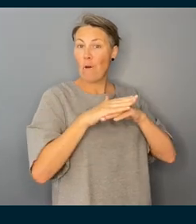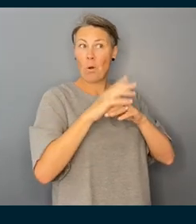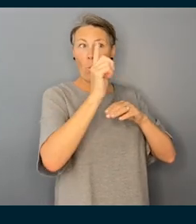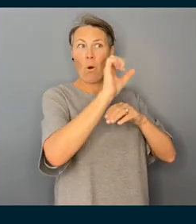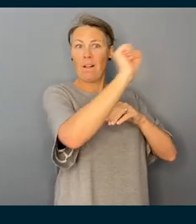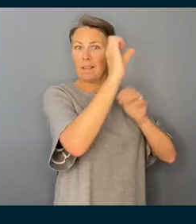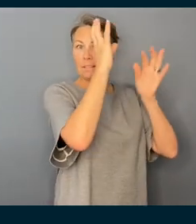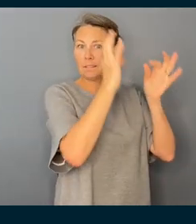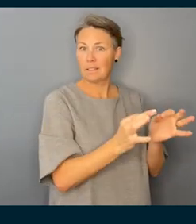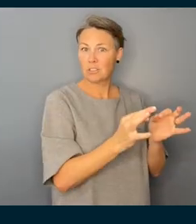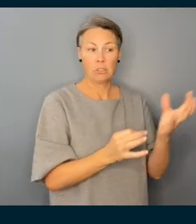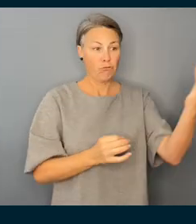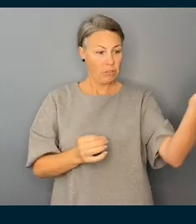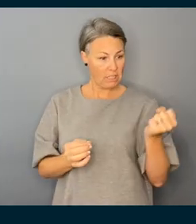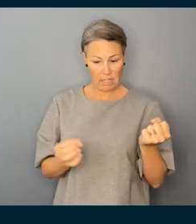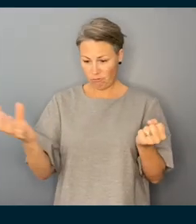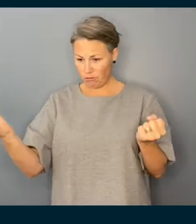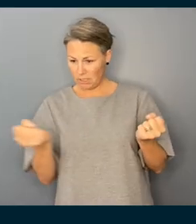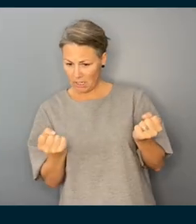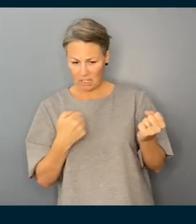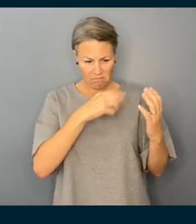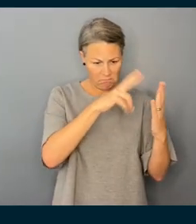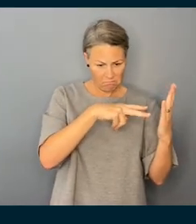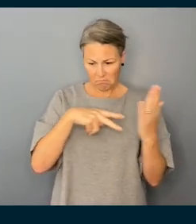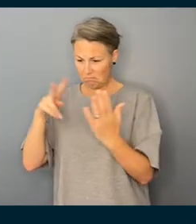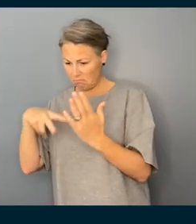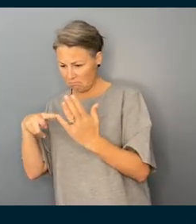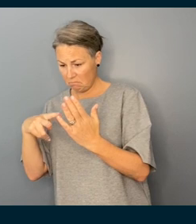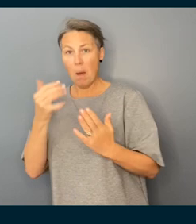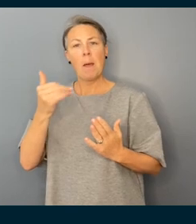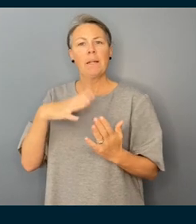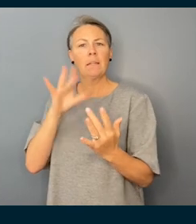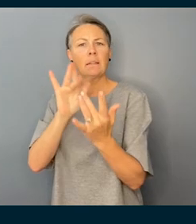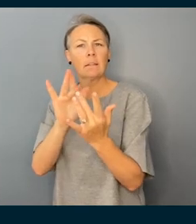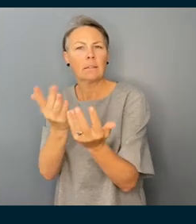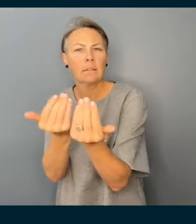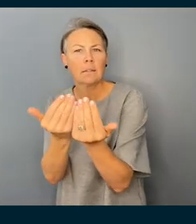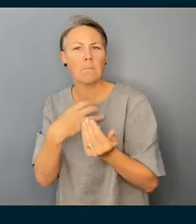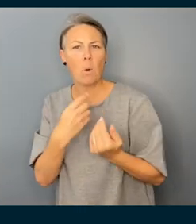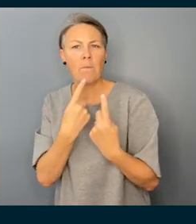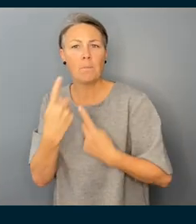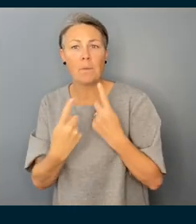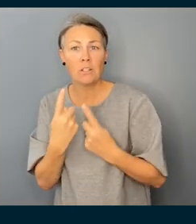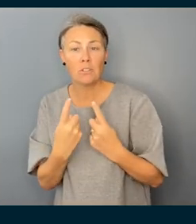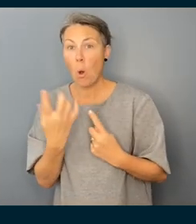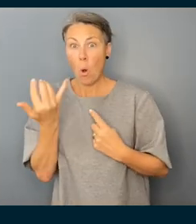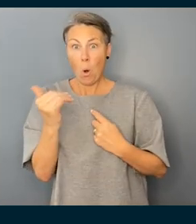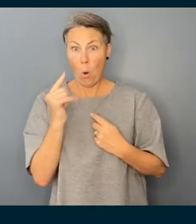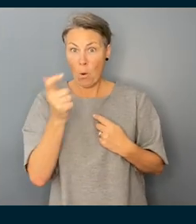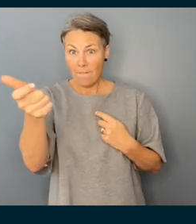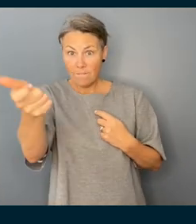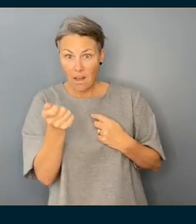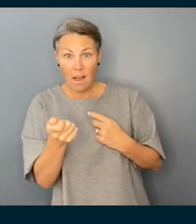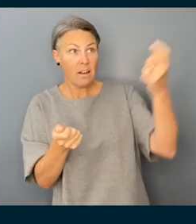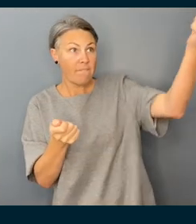reviewing, we may contact you to seek further information, or to discuss the issues with you and others involved to